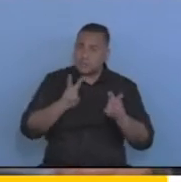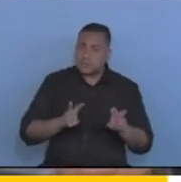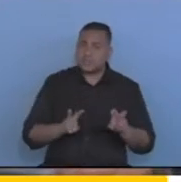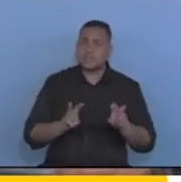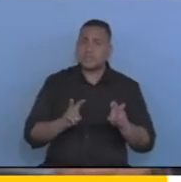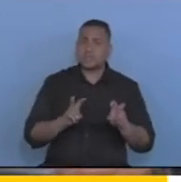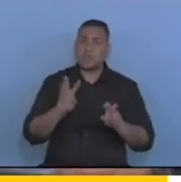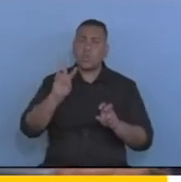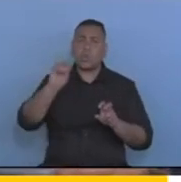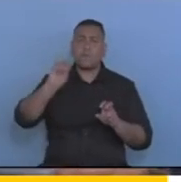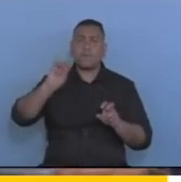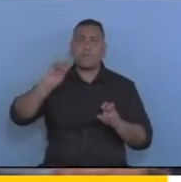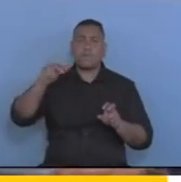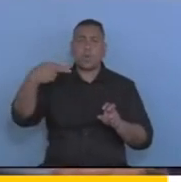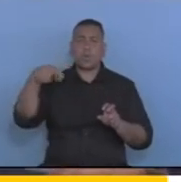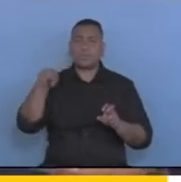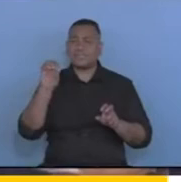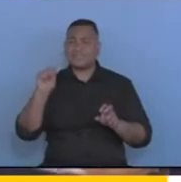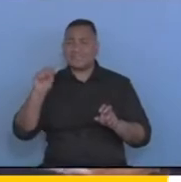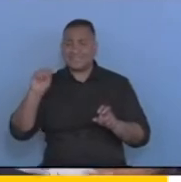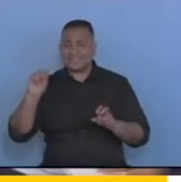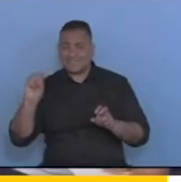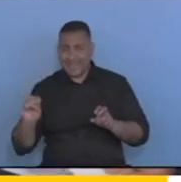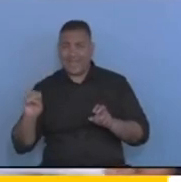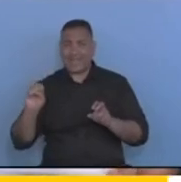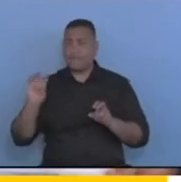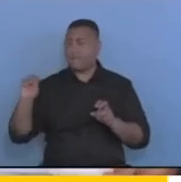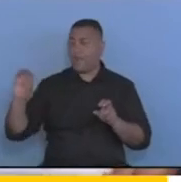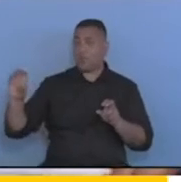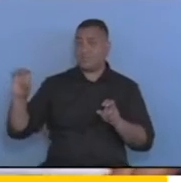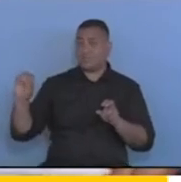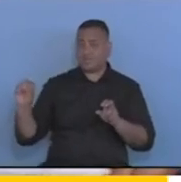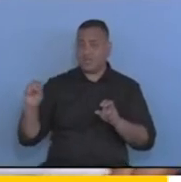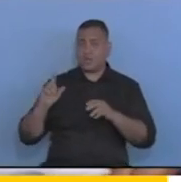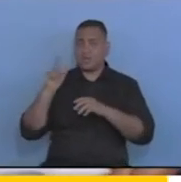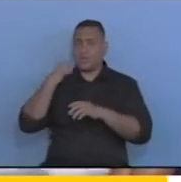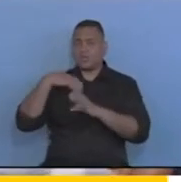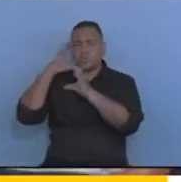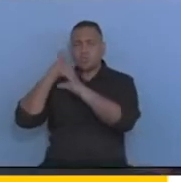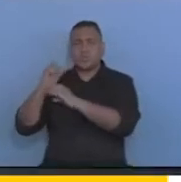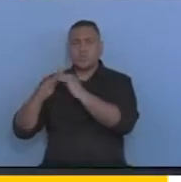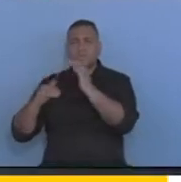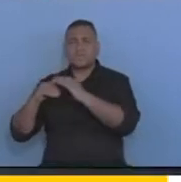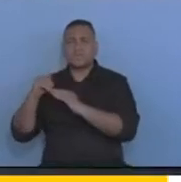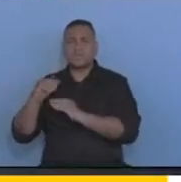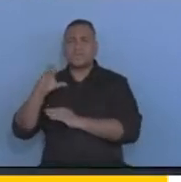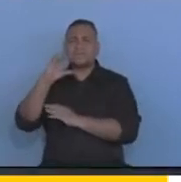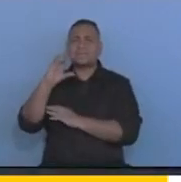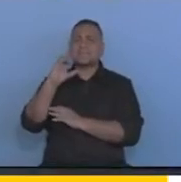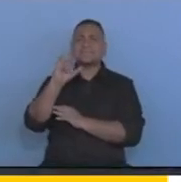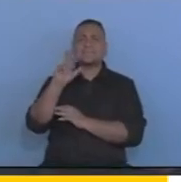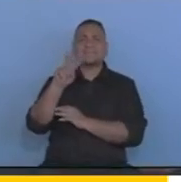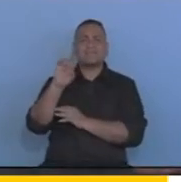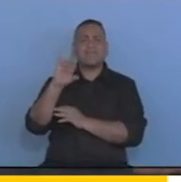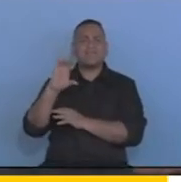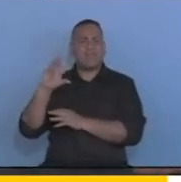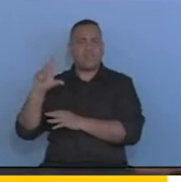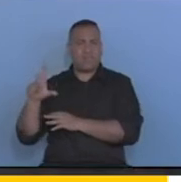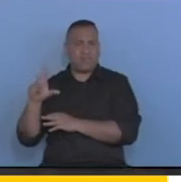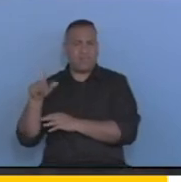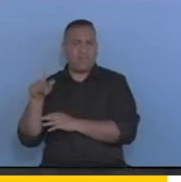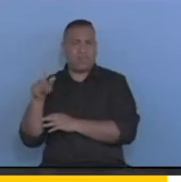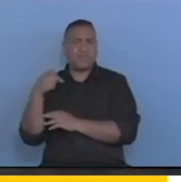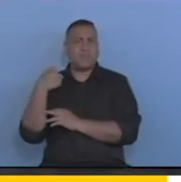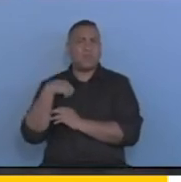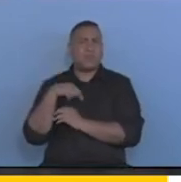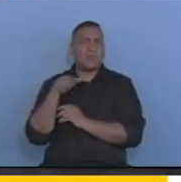on to building and civil. Building because and civil. This is and just before we get to that. In terms of the makeup of the student population here, are